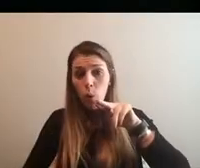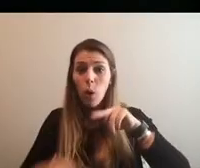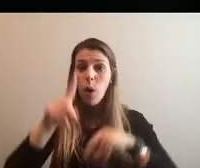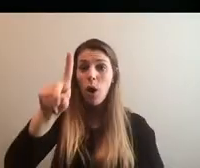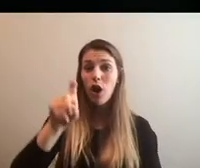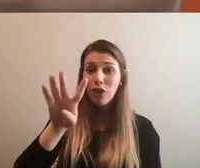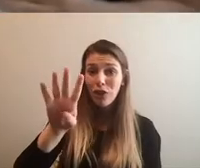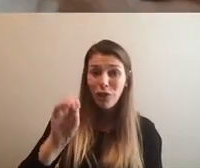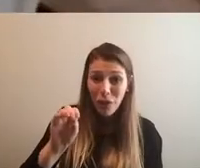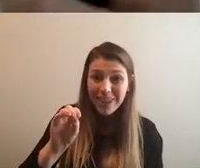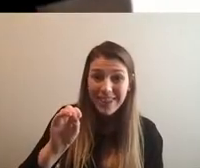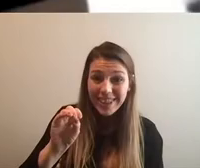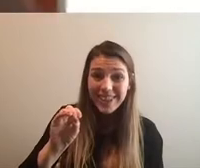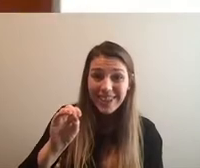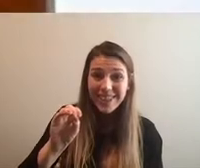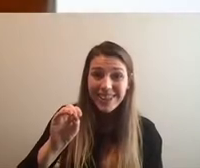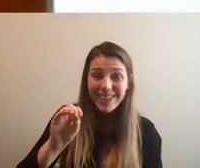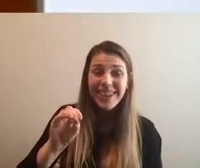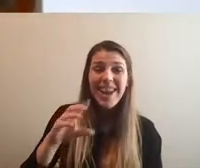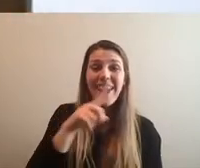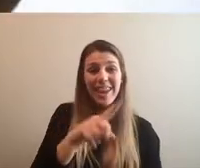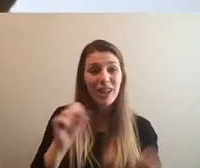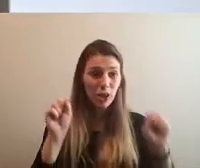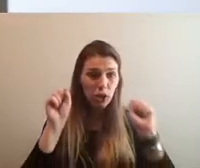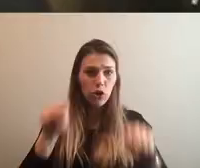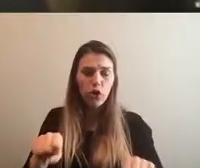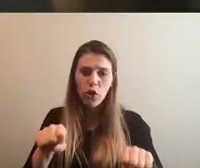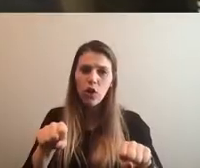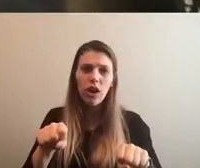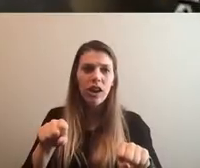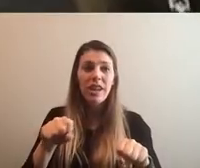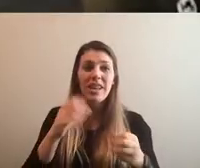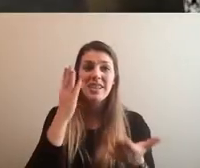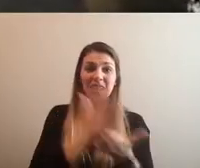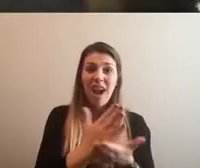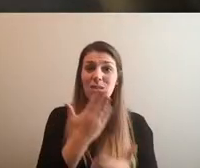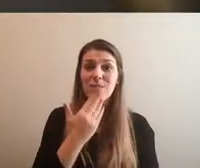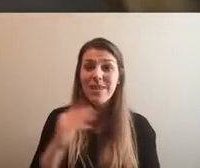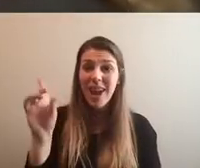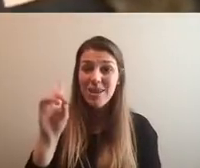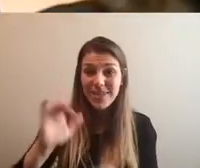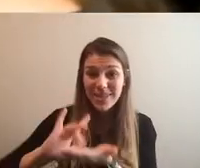pounds and was able to go off of his diabetes medicines.